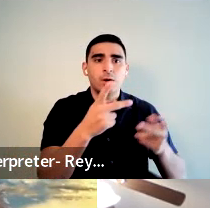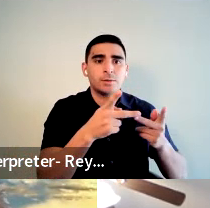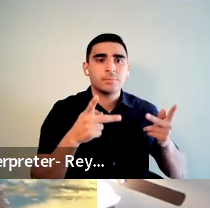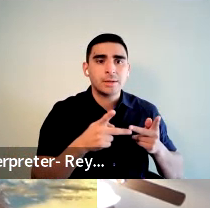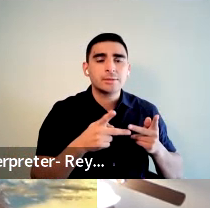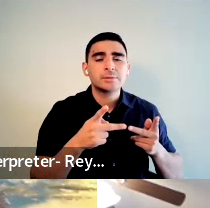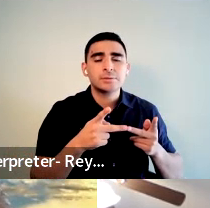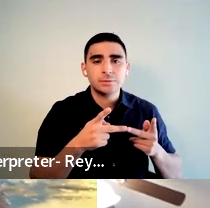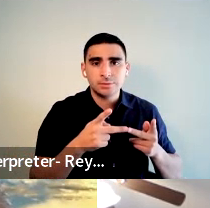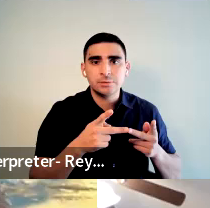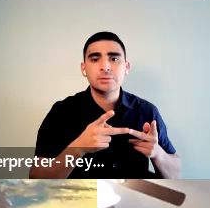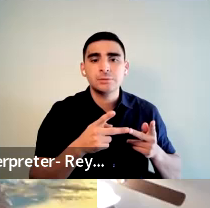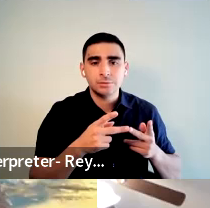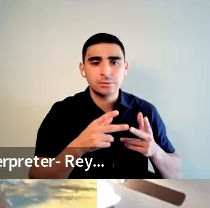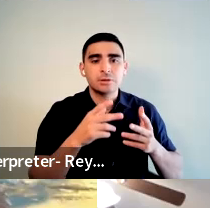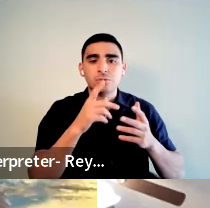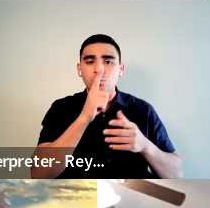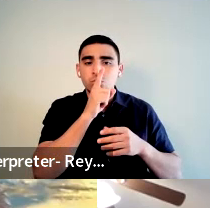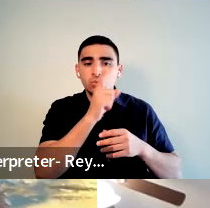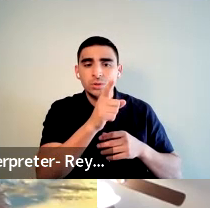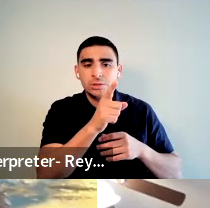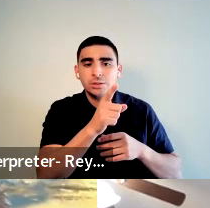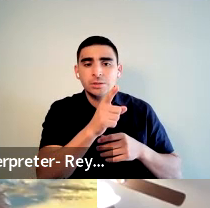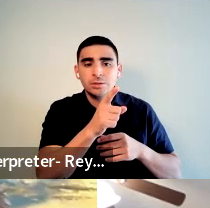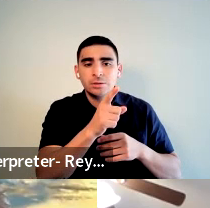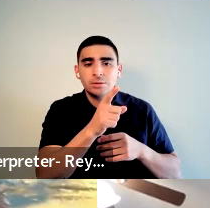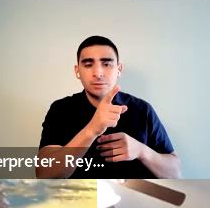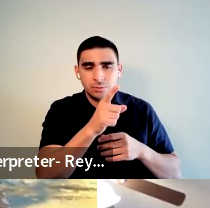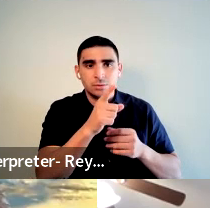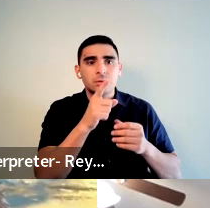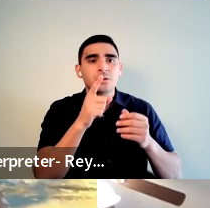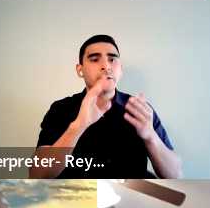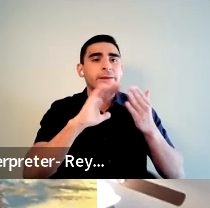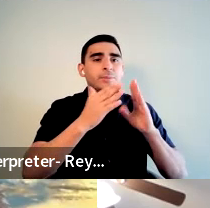And then really tapping into the